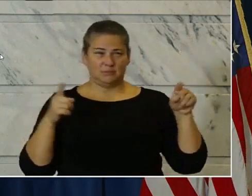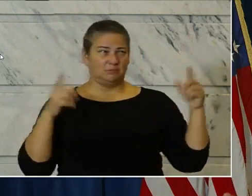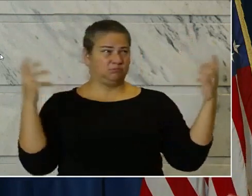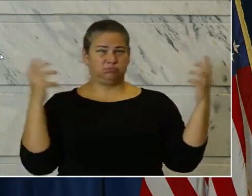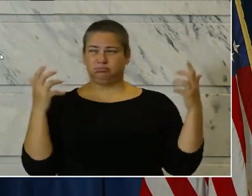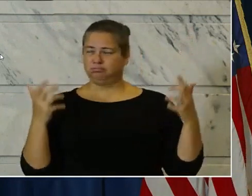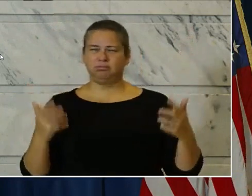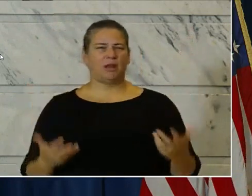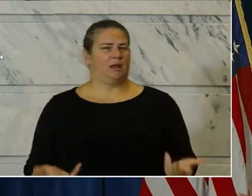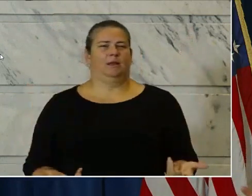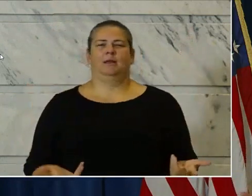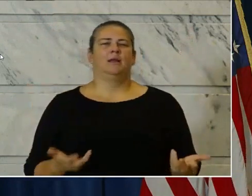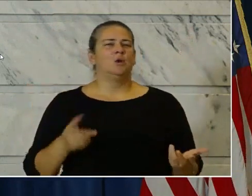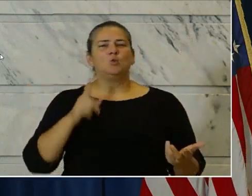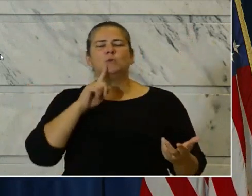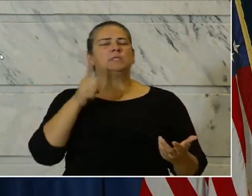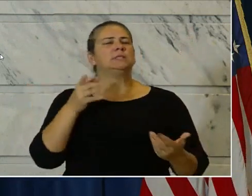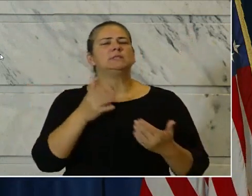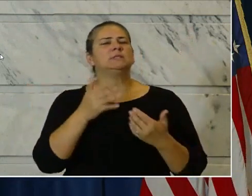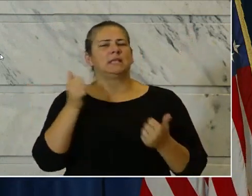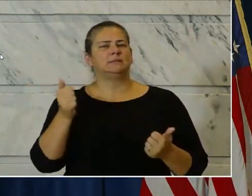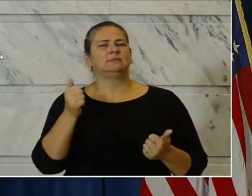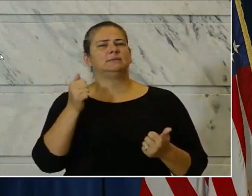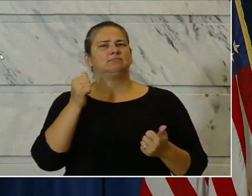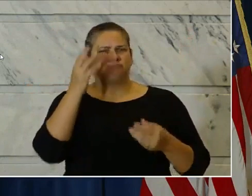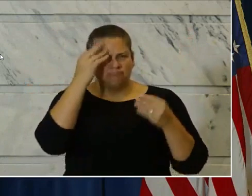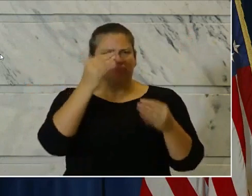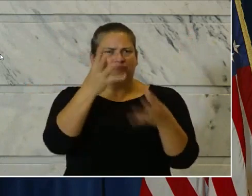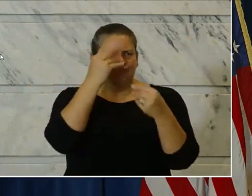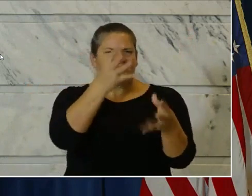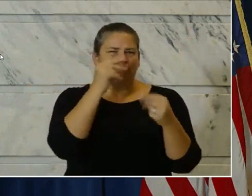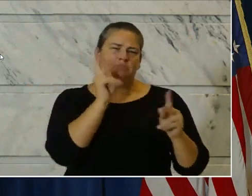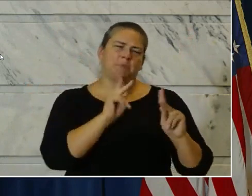transparent in how it gives people information. Tom?